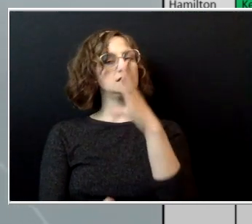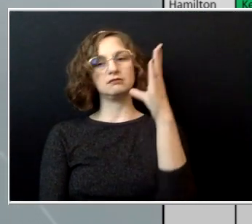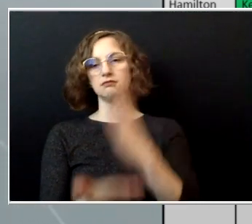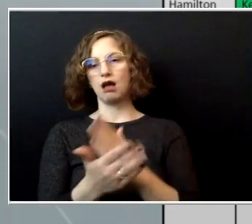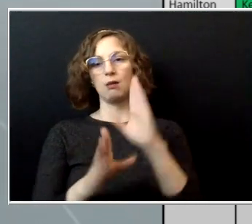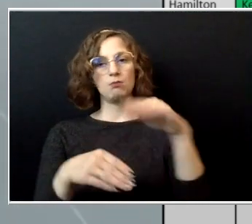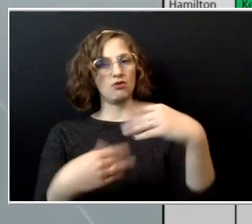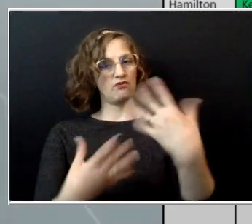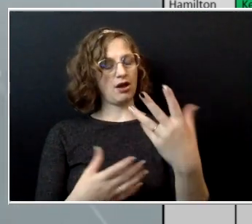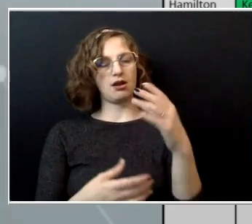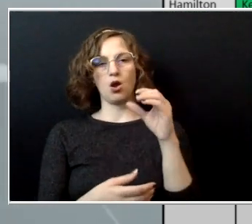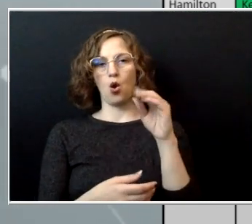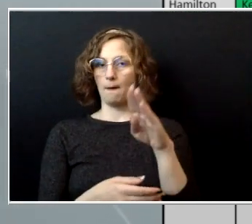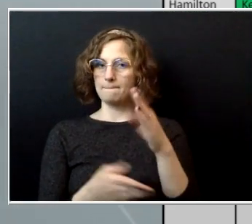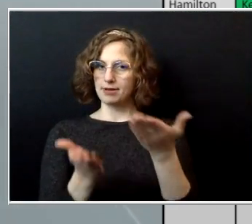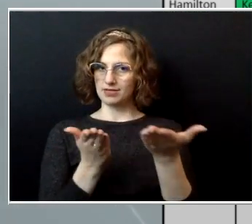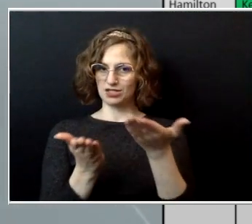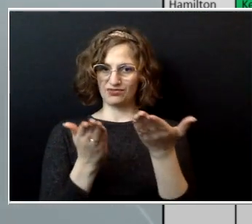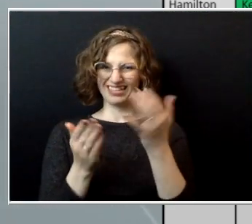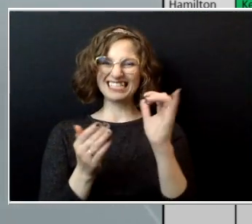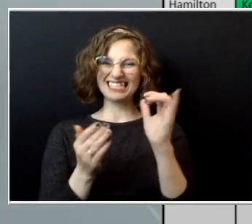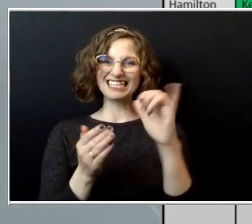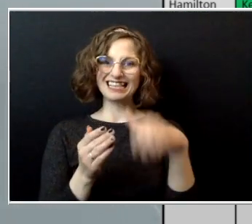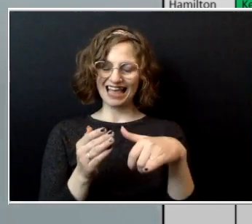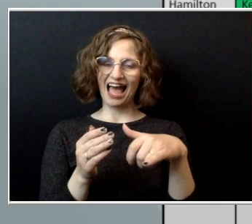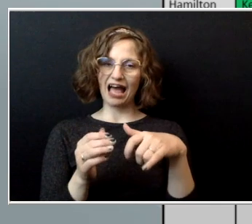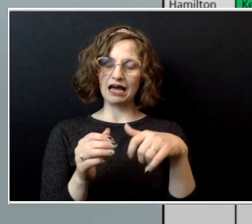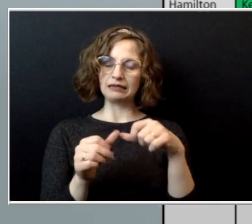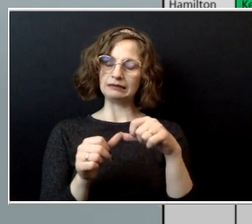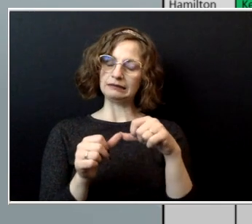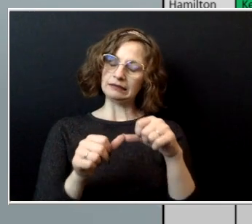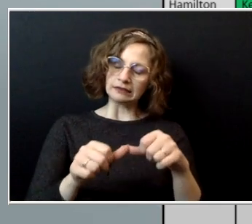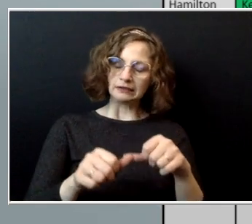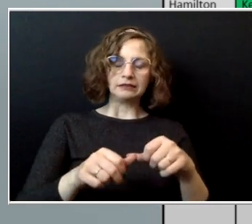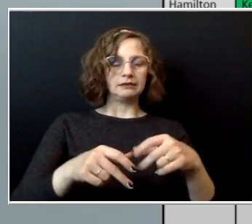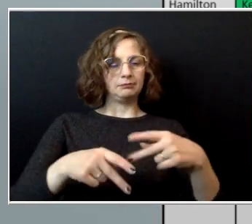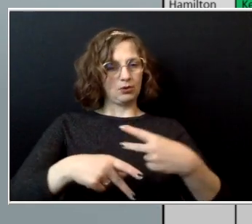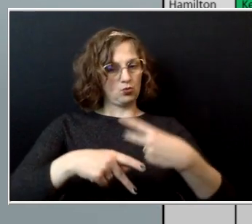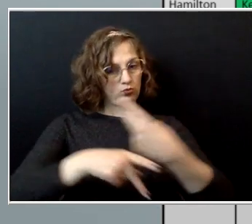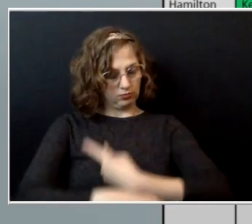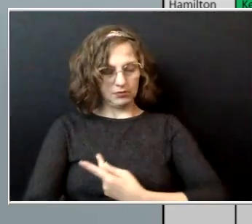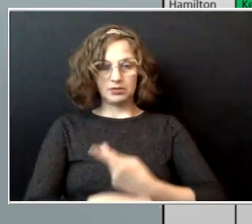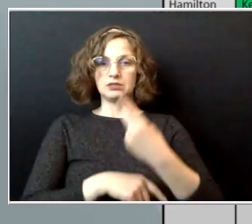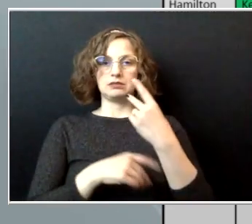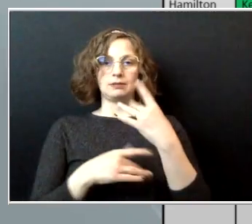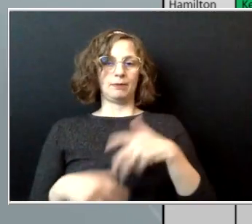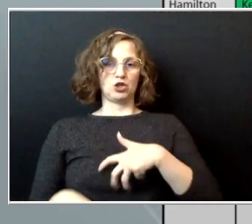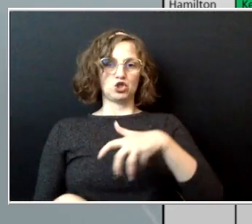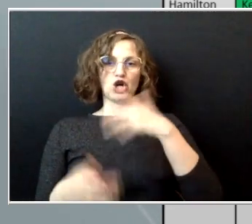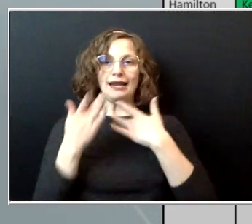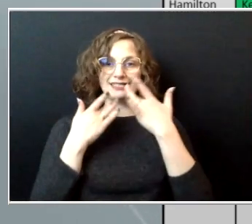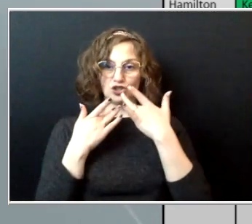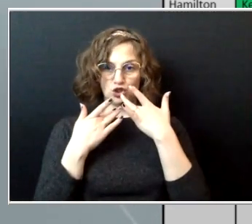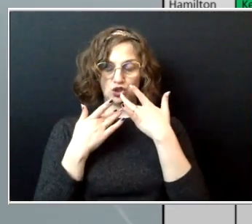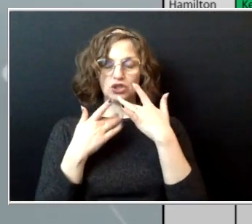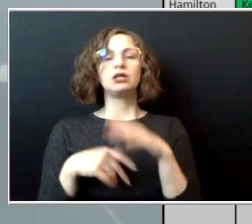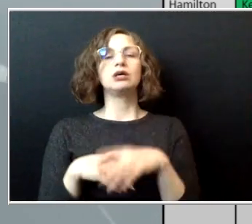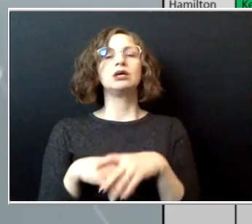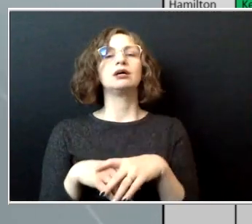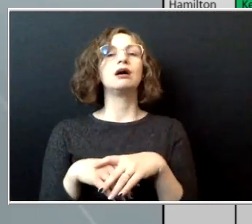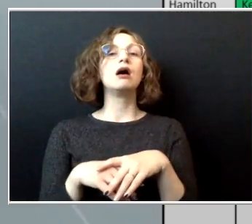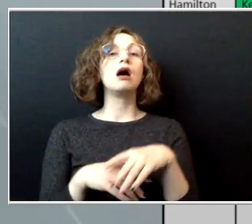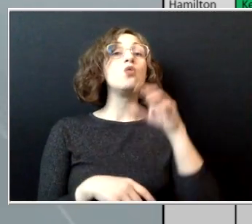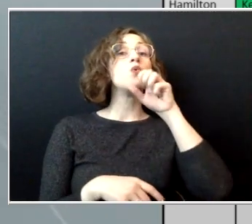which expanded the maternity deserts. And the ones in orange are counties where the delivery